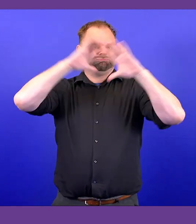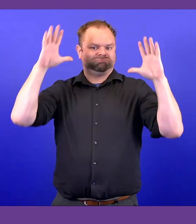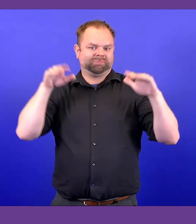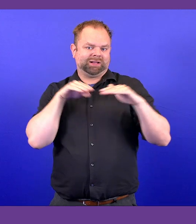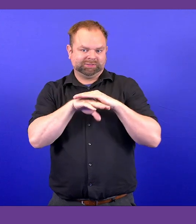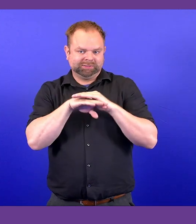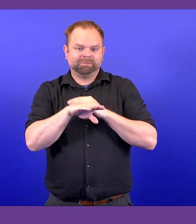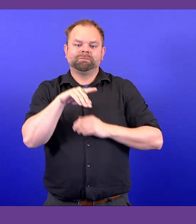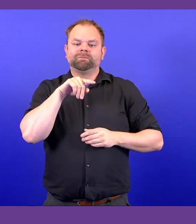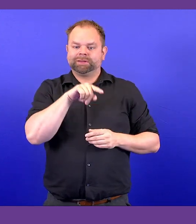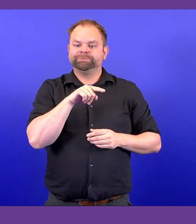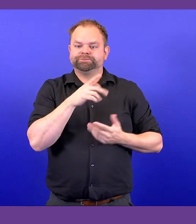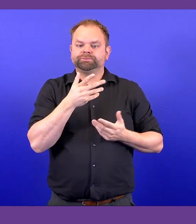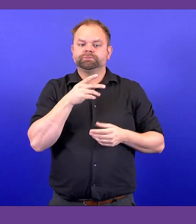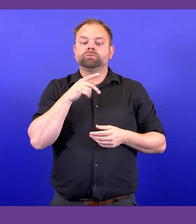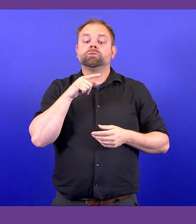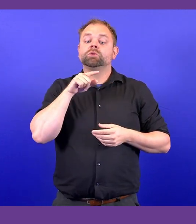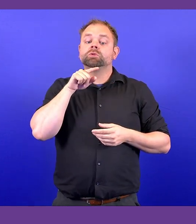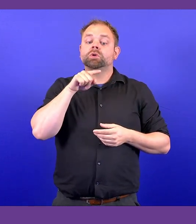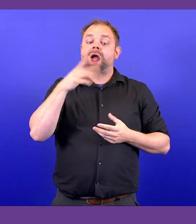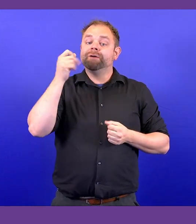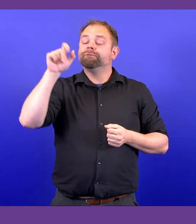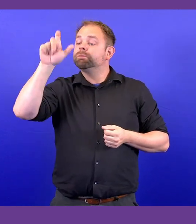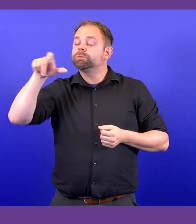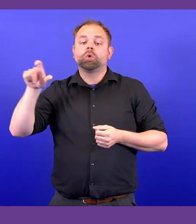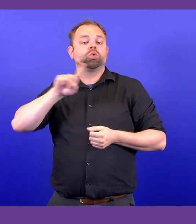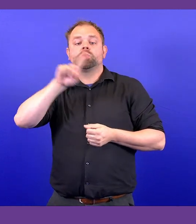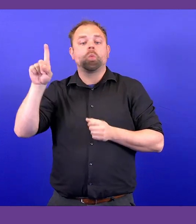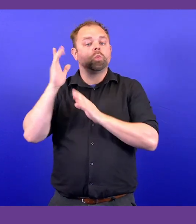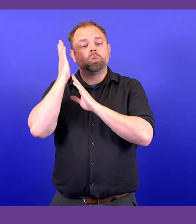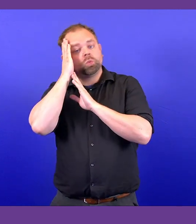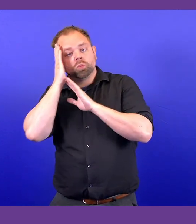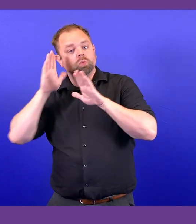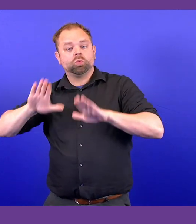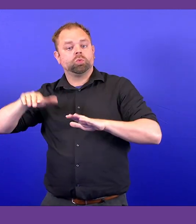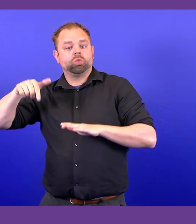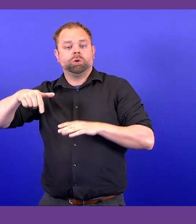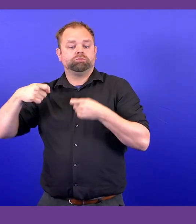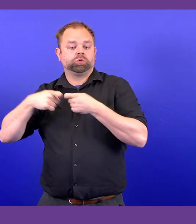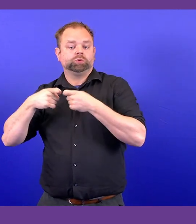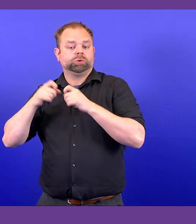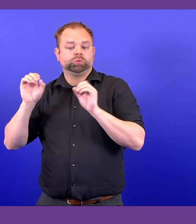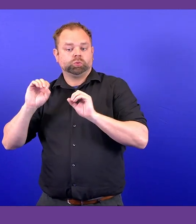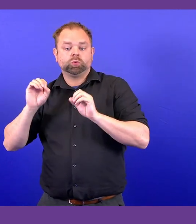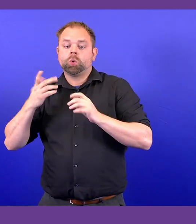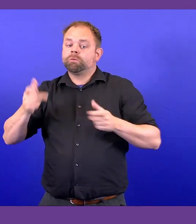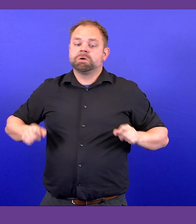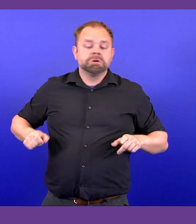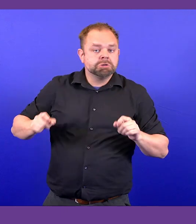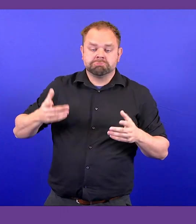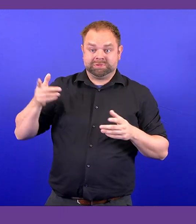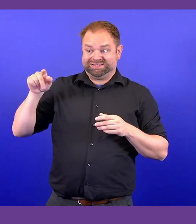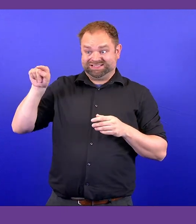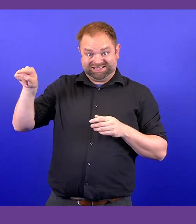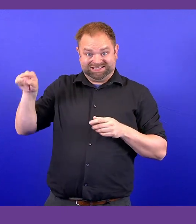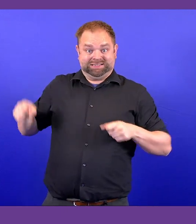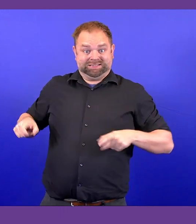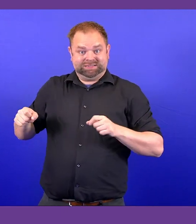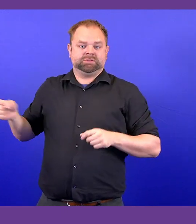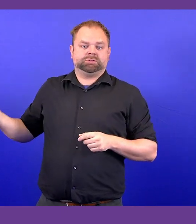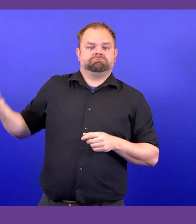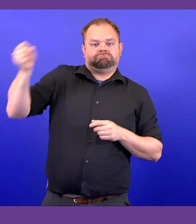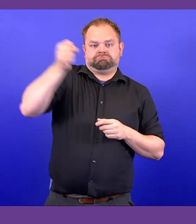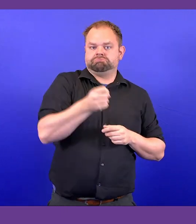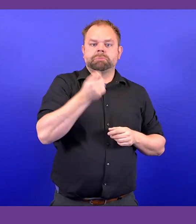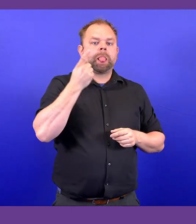the station just as a test, and then got their feedback and made some adaptations when something was not the